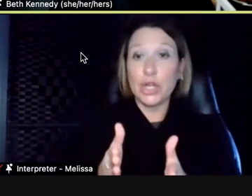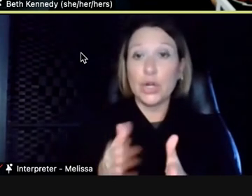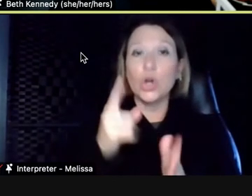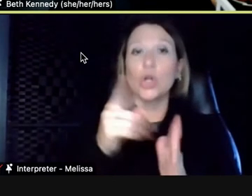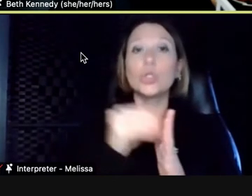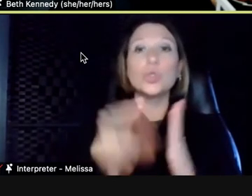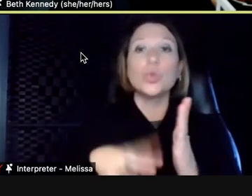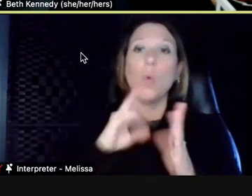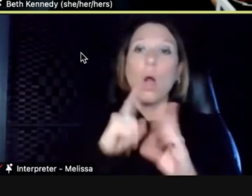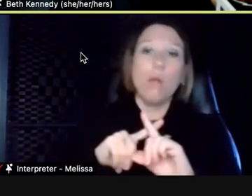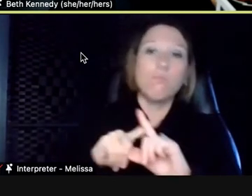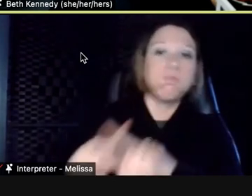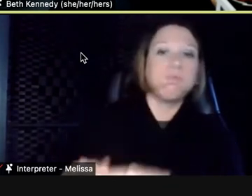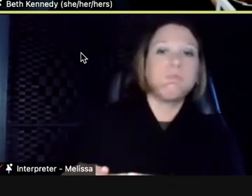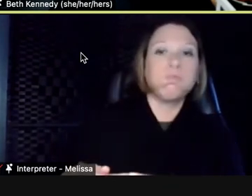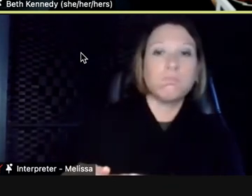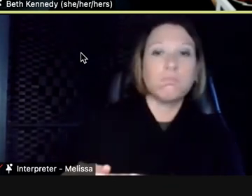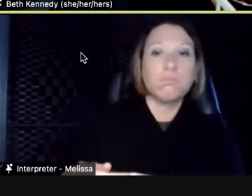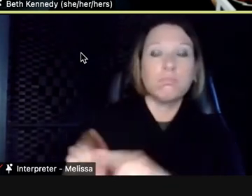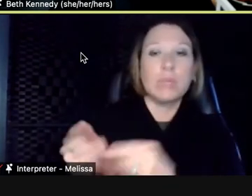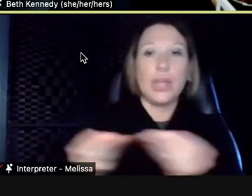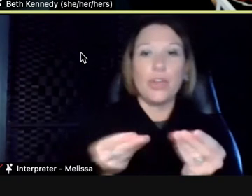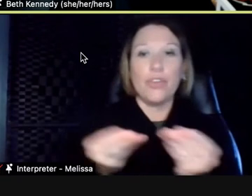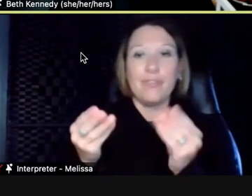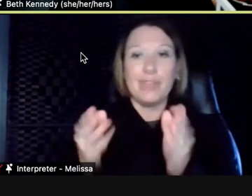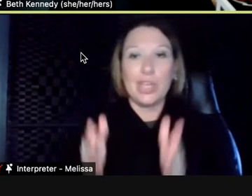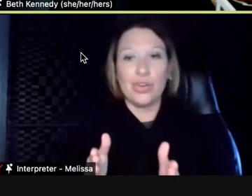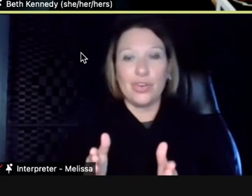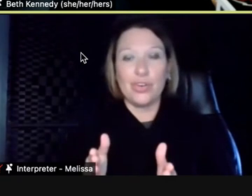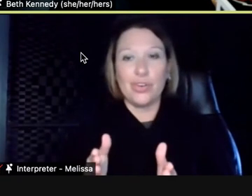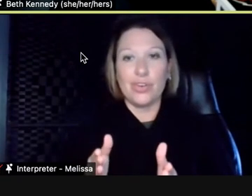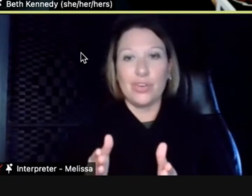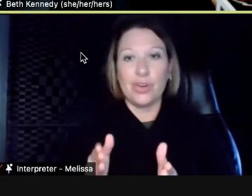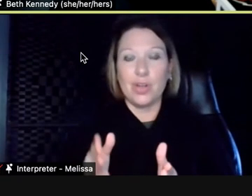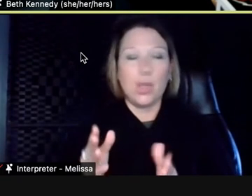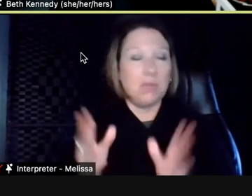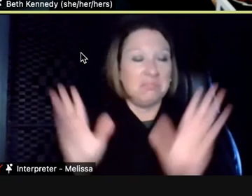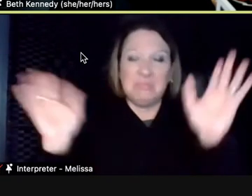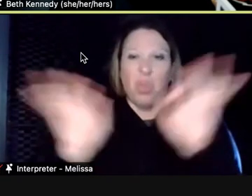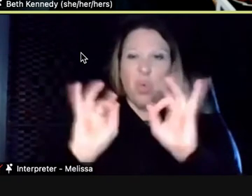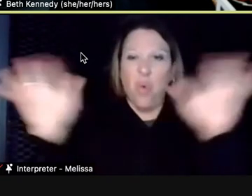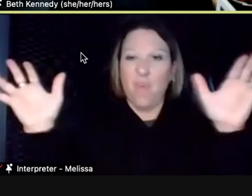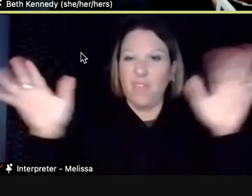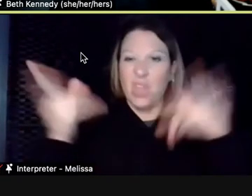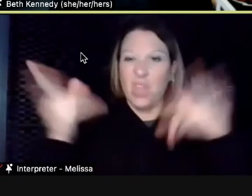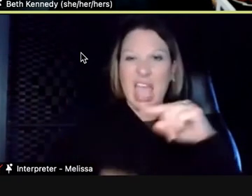so dependent on that intervener. So that's gonna be a disaster. We can't do that.